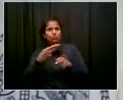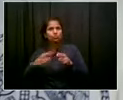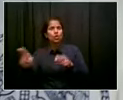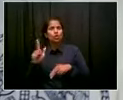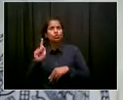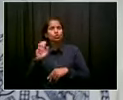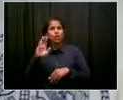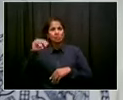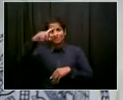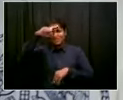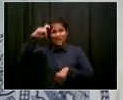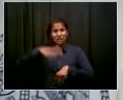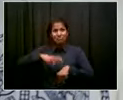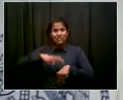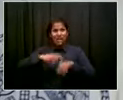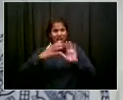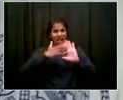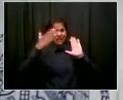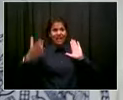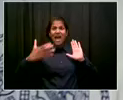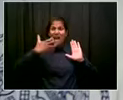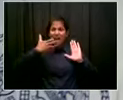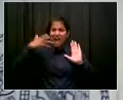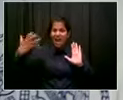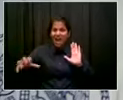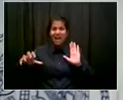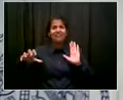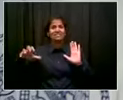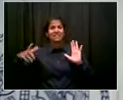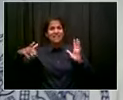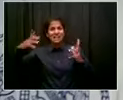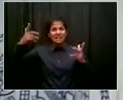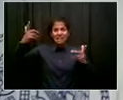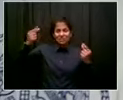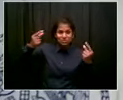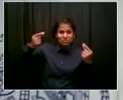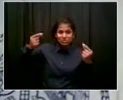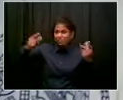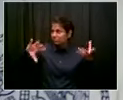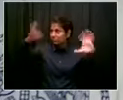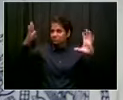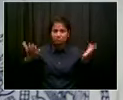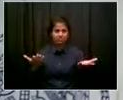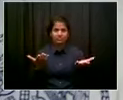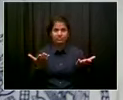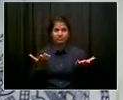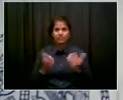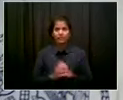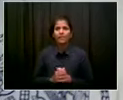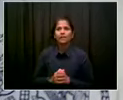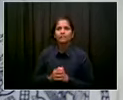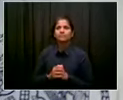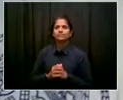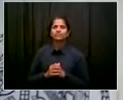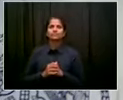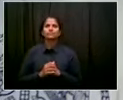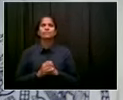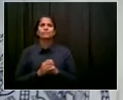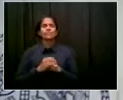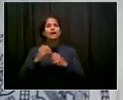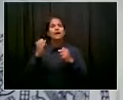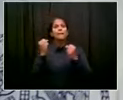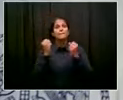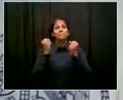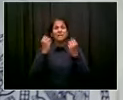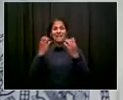marla it's a combination and has to all be done at once nypd is getting the guns off the